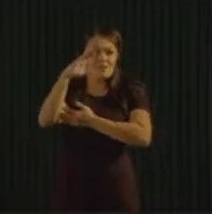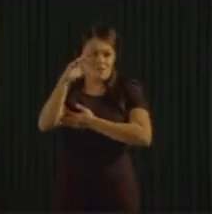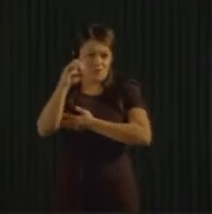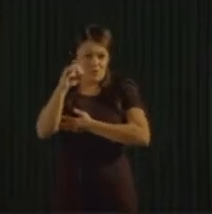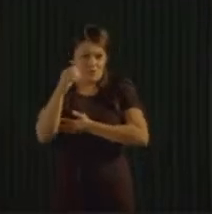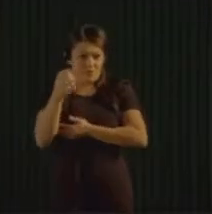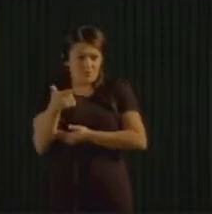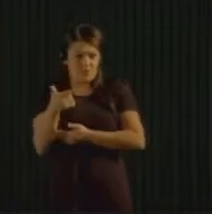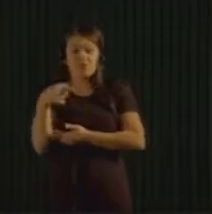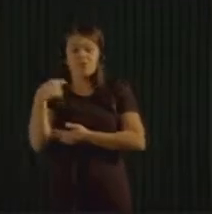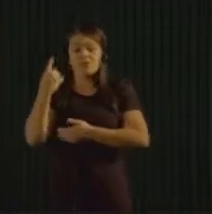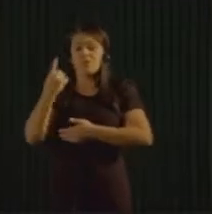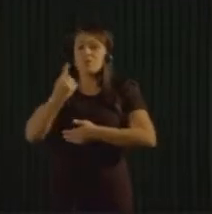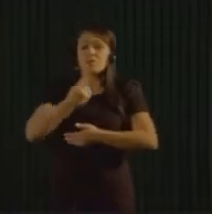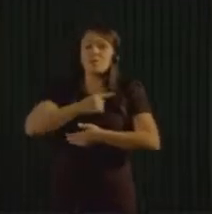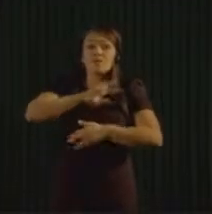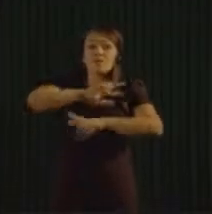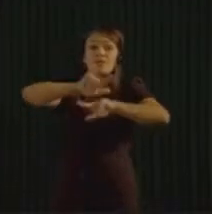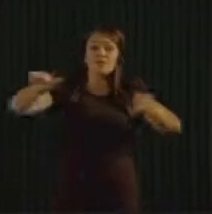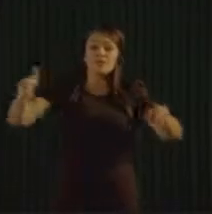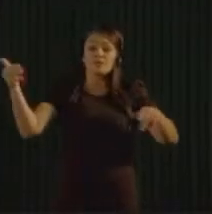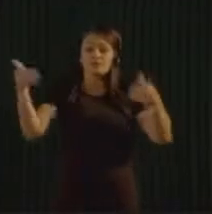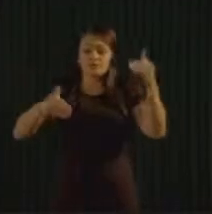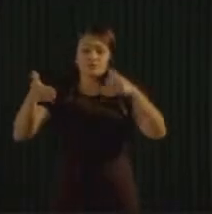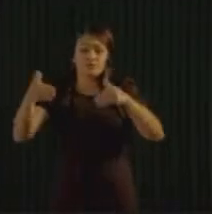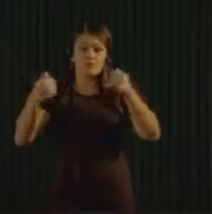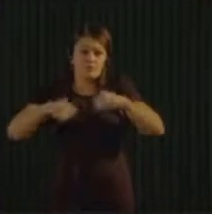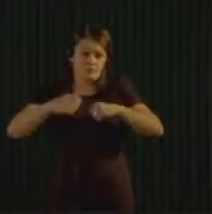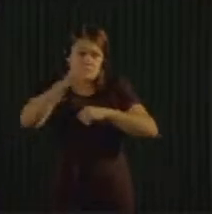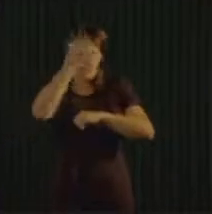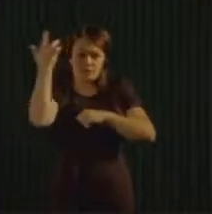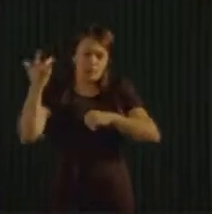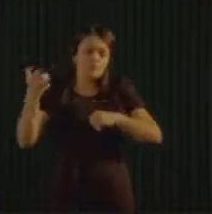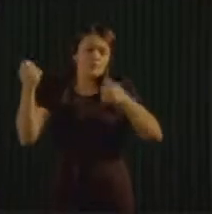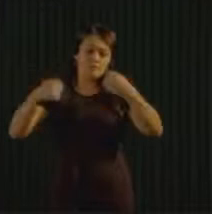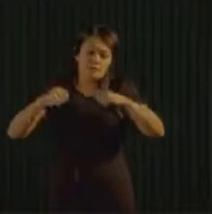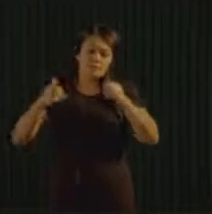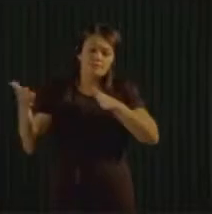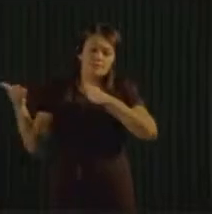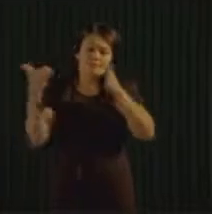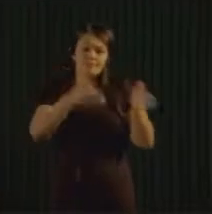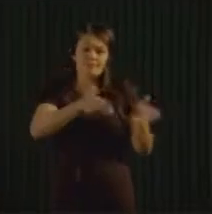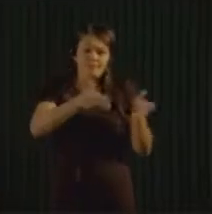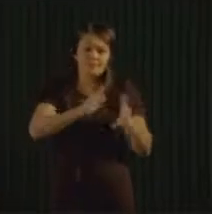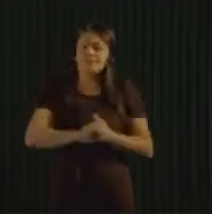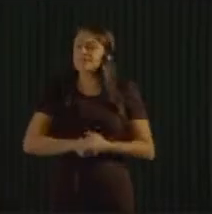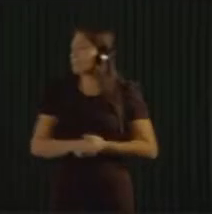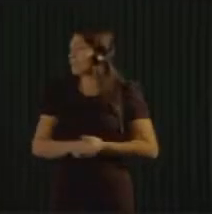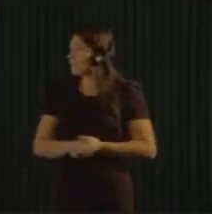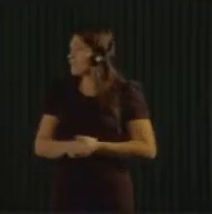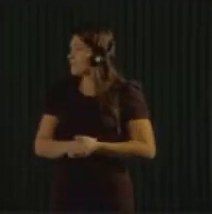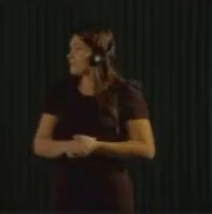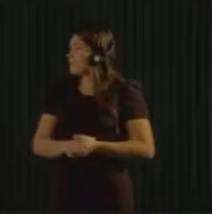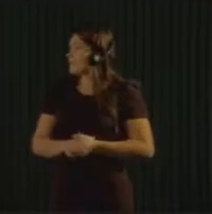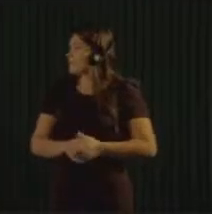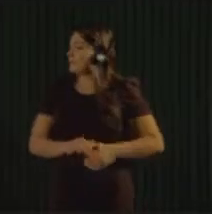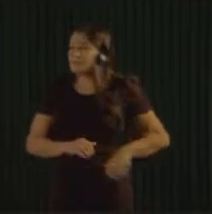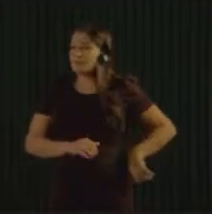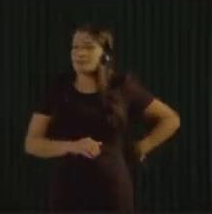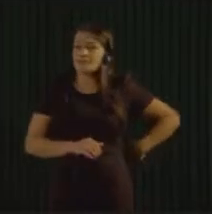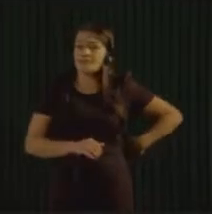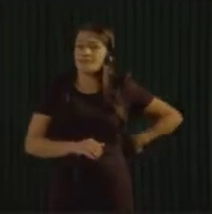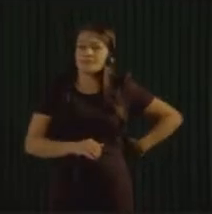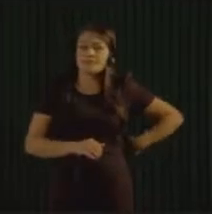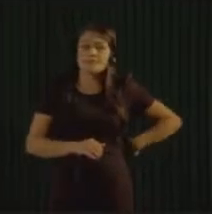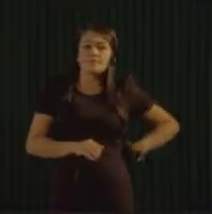example, for the household-wise, people have more easier attachment as what they can do as